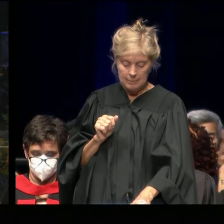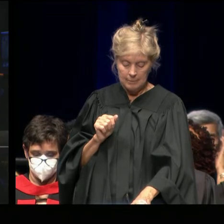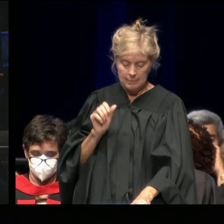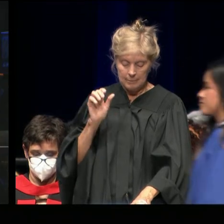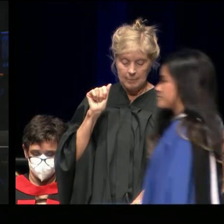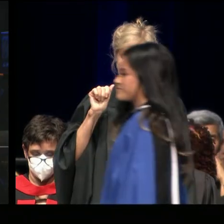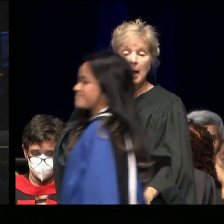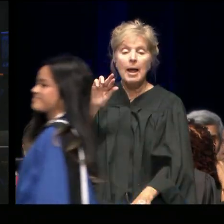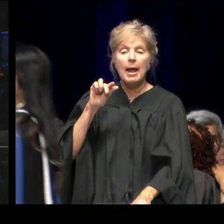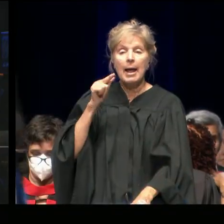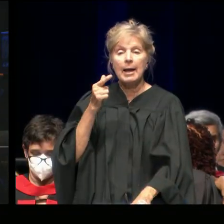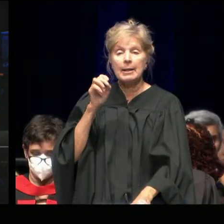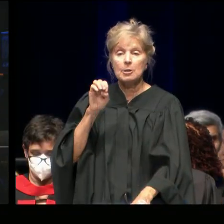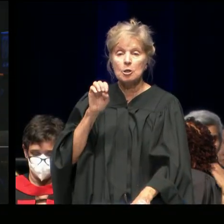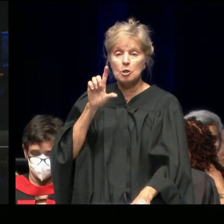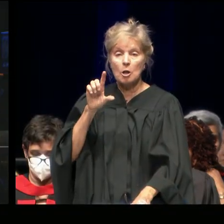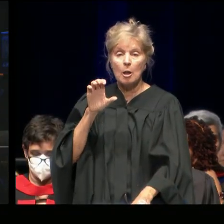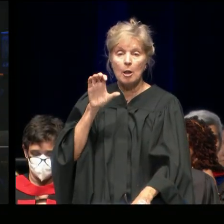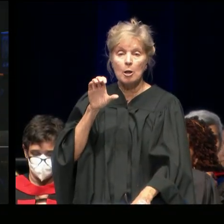Angel Cruz.